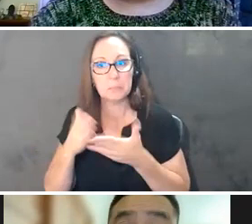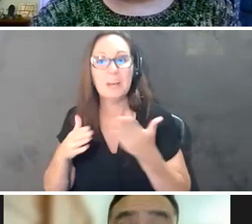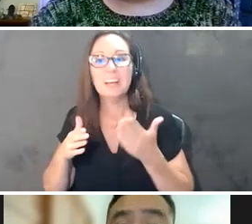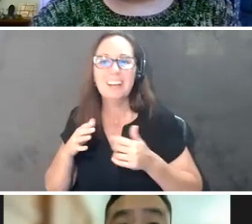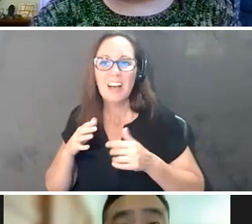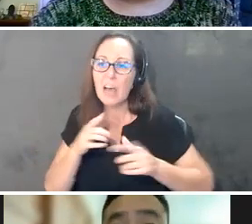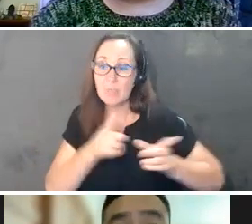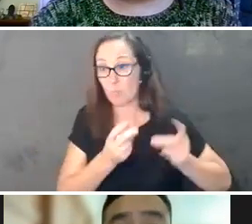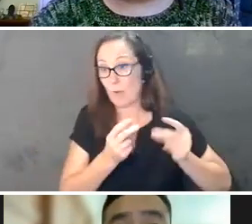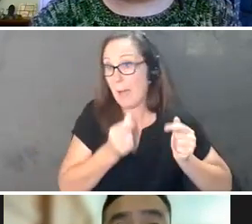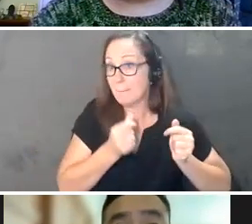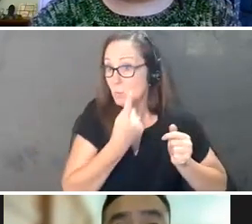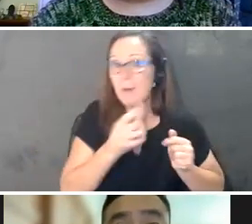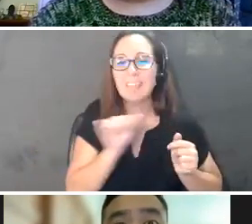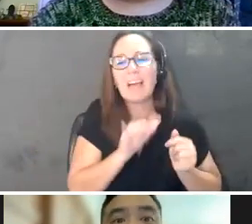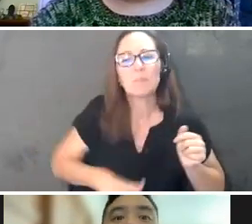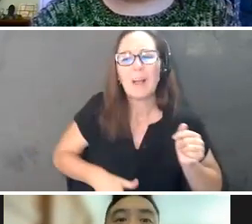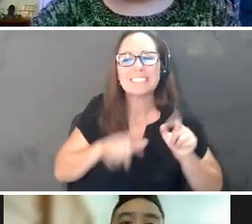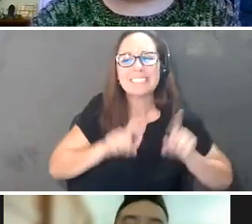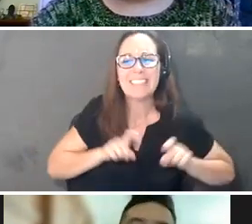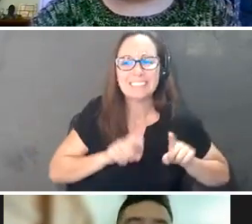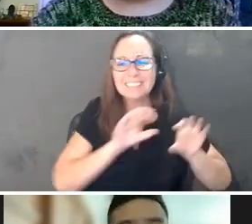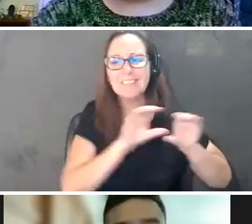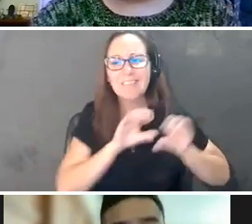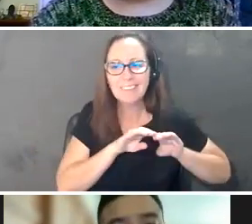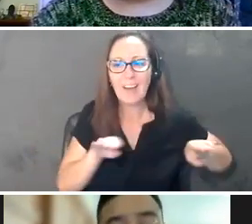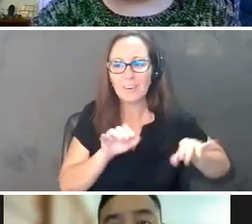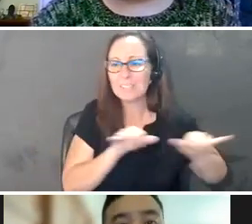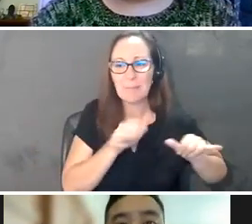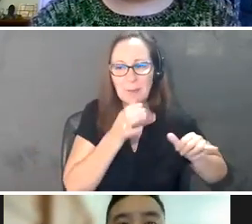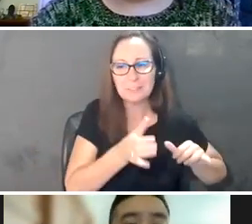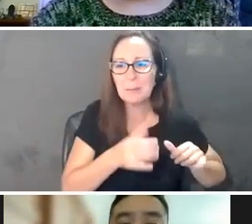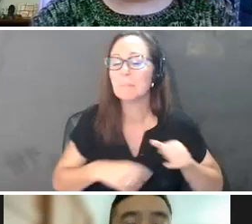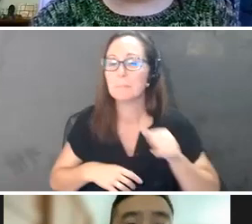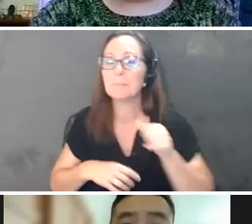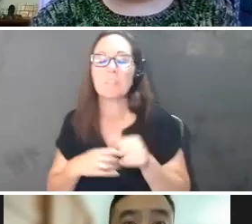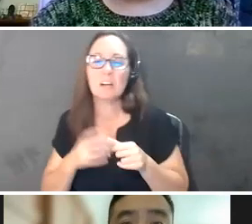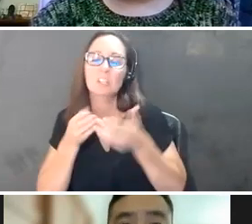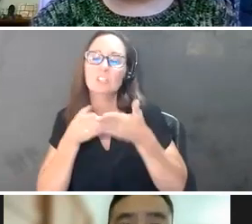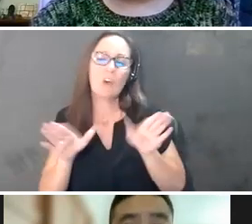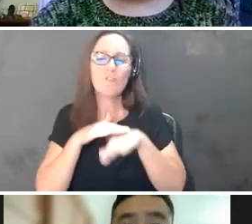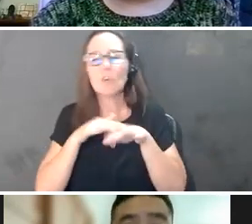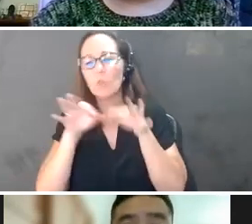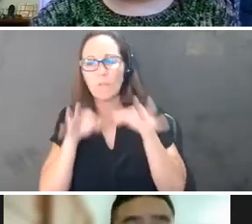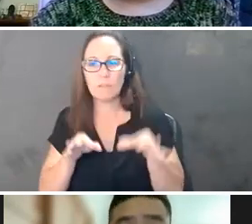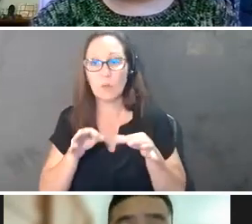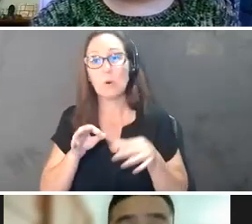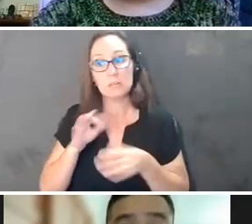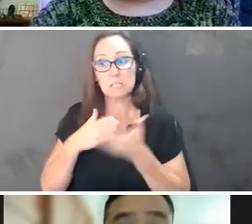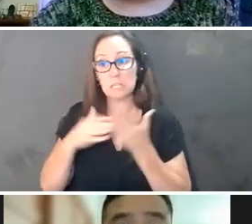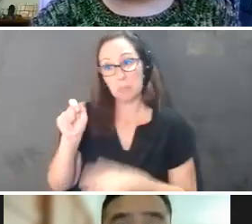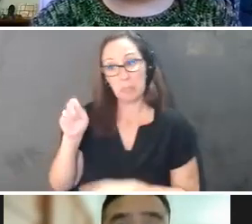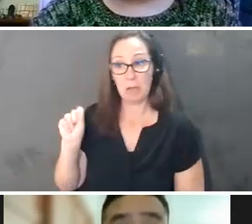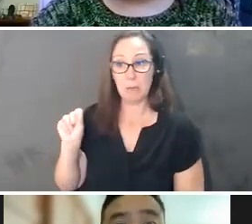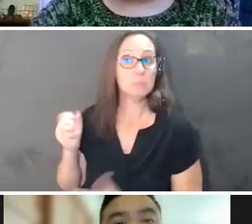test at home. So those you can buy over the counter. Now, that's my general overview. I'm assuming there are labs that you can go to where they sell the